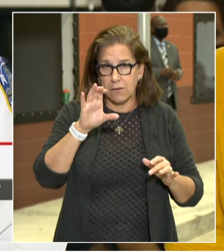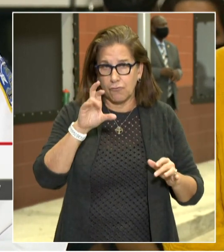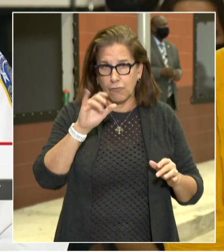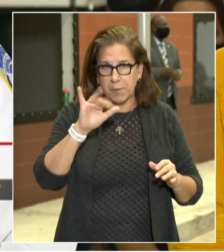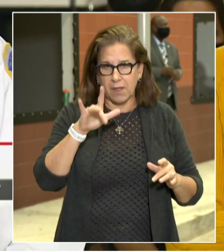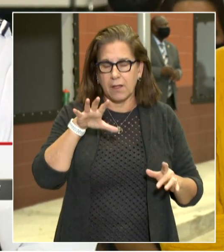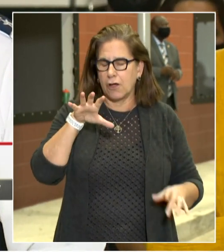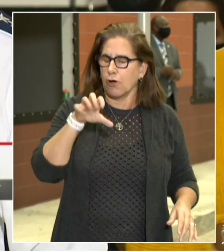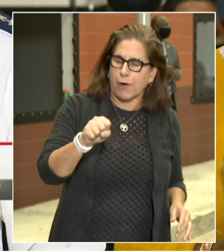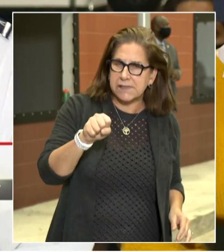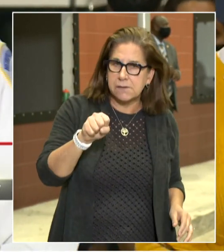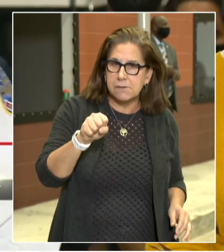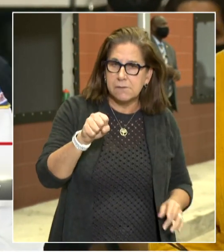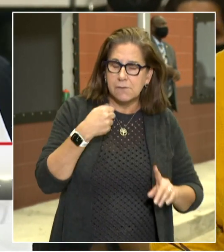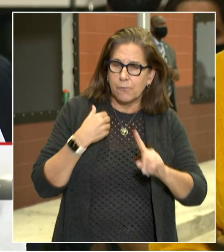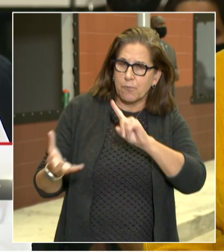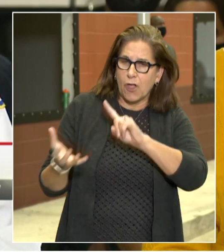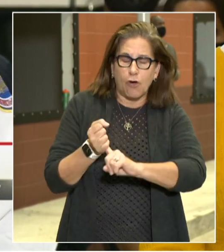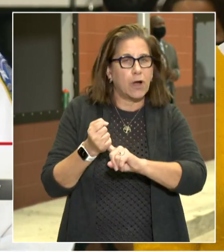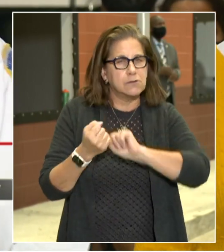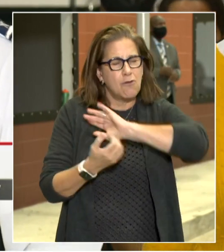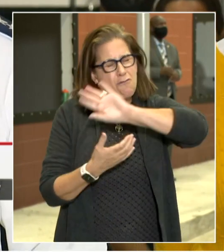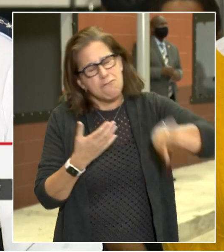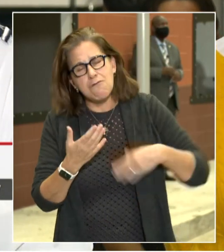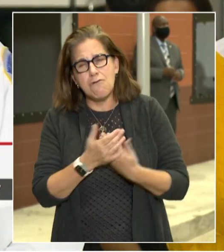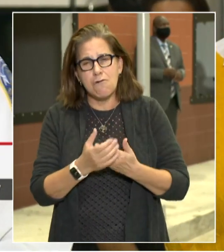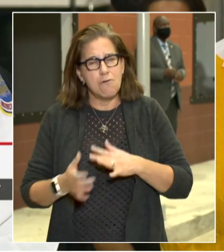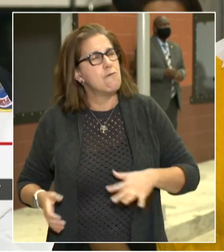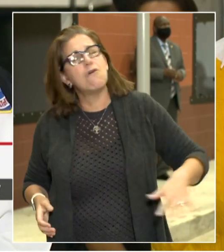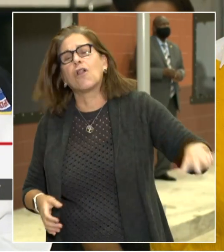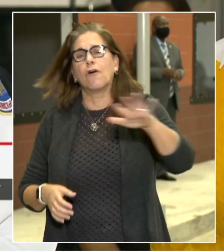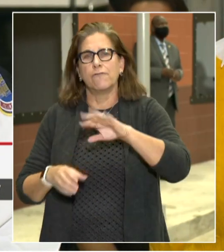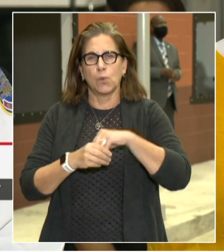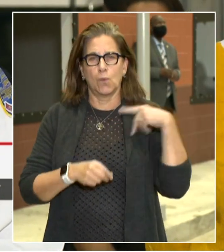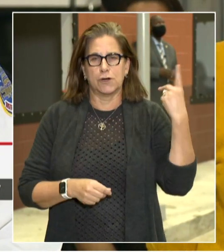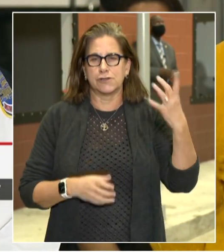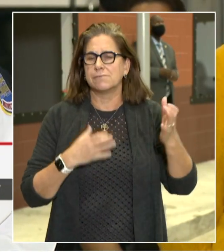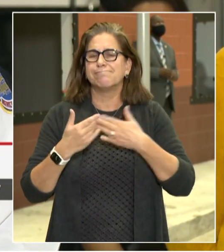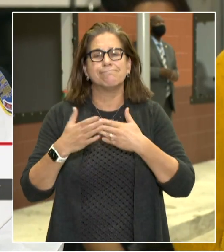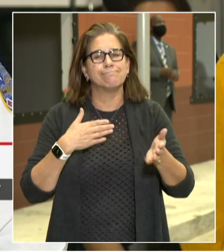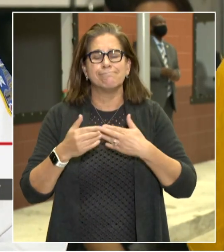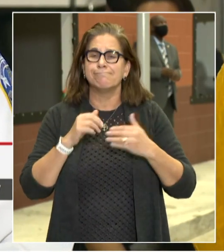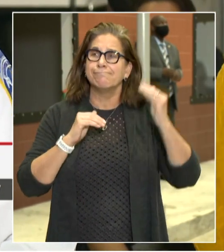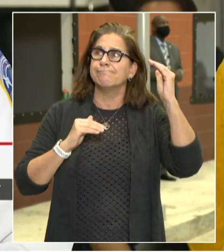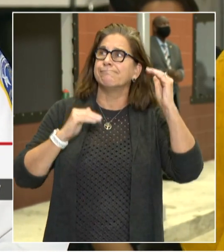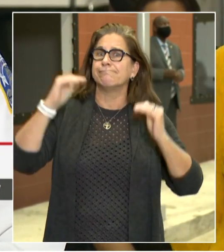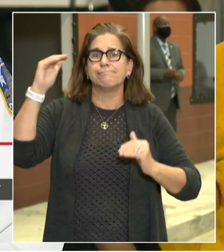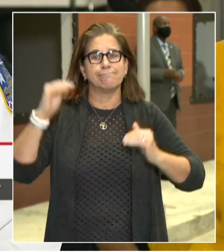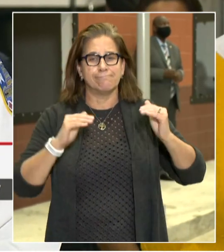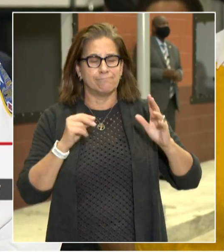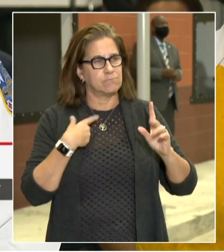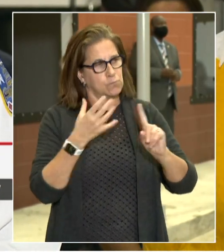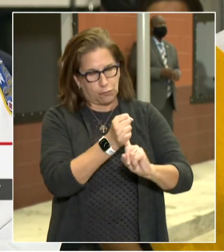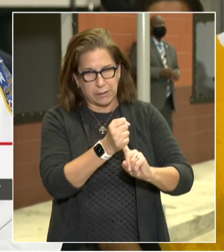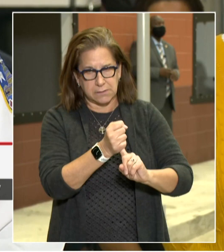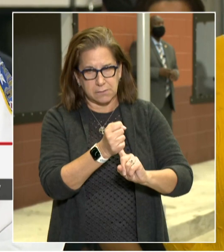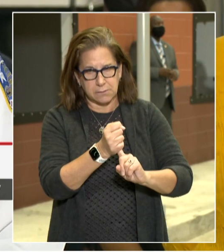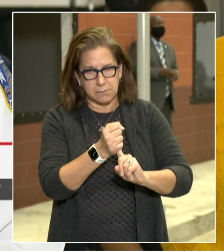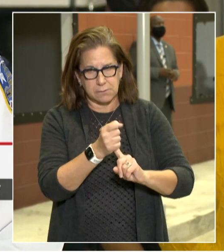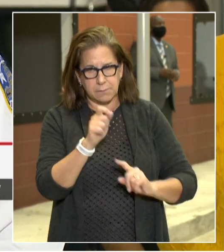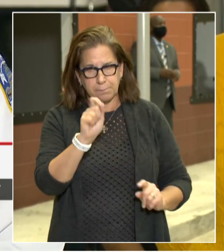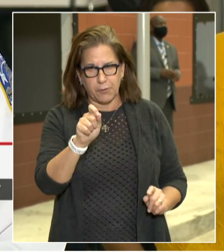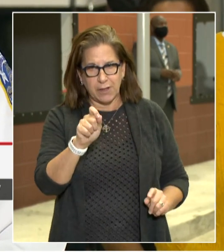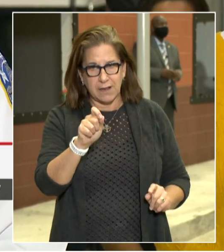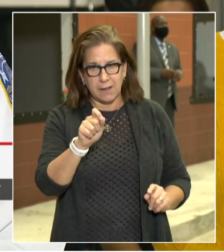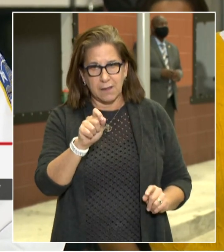across the board. And what that means, what it should not look like when these individuals are arrested that they're back out in community not long after they